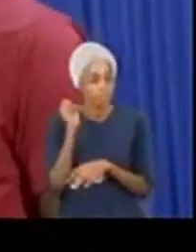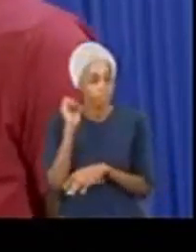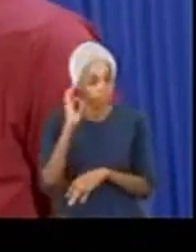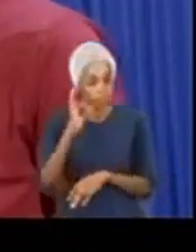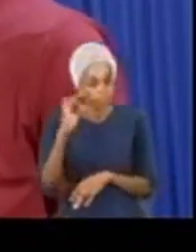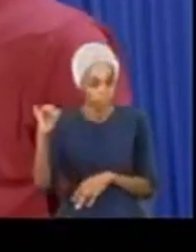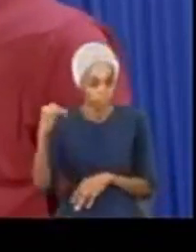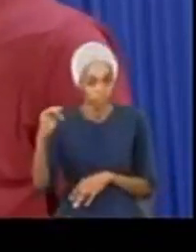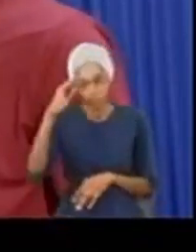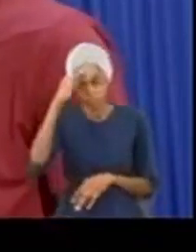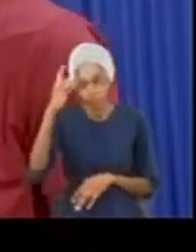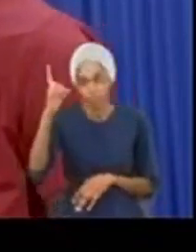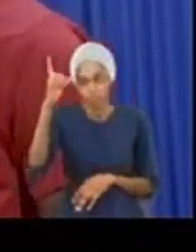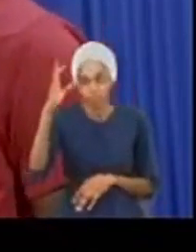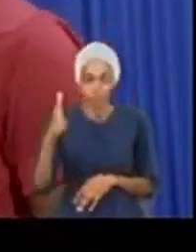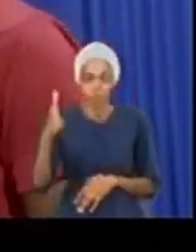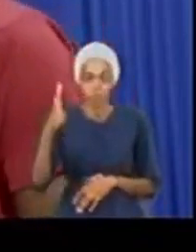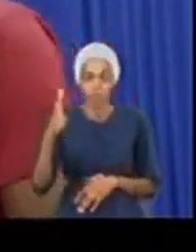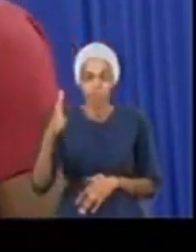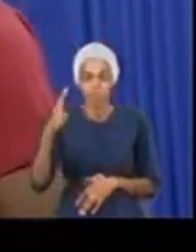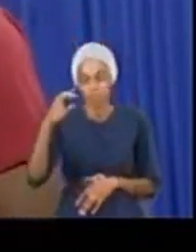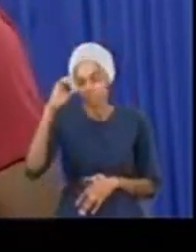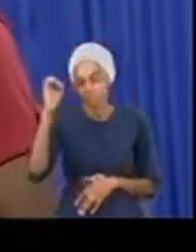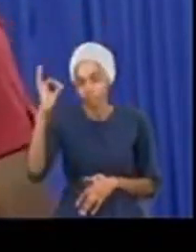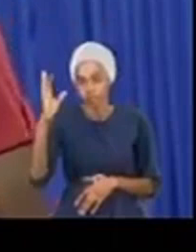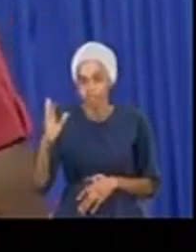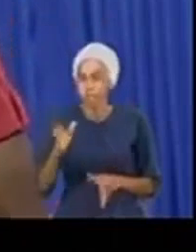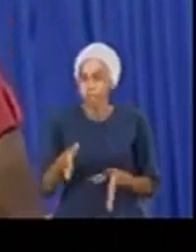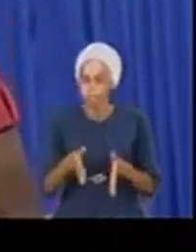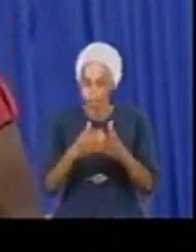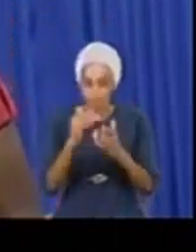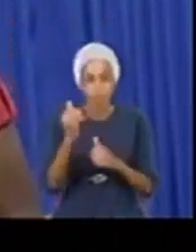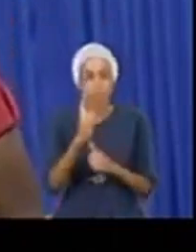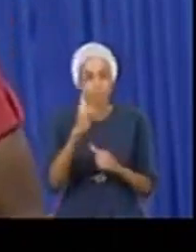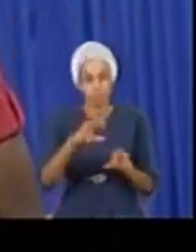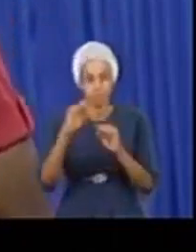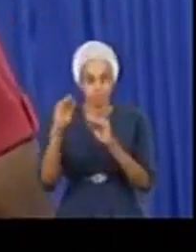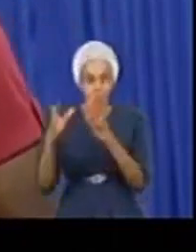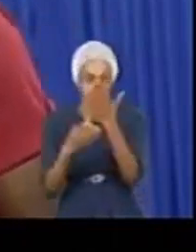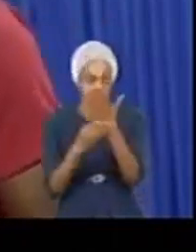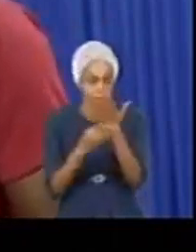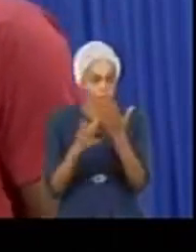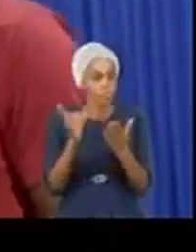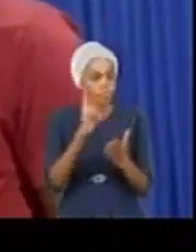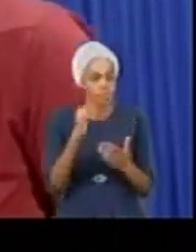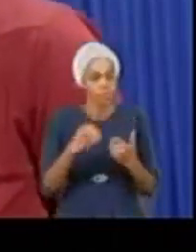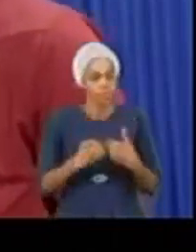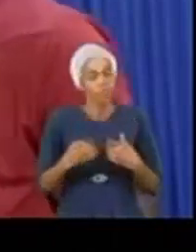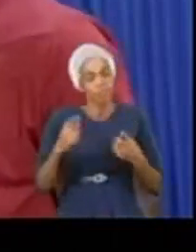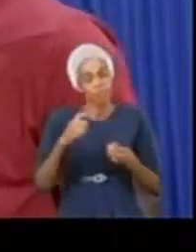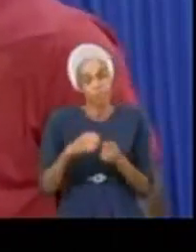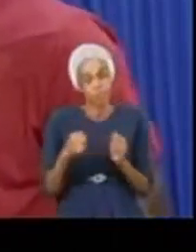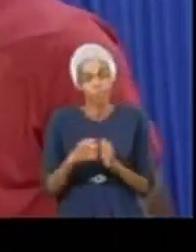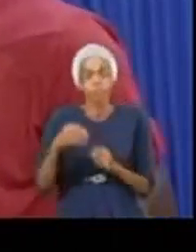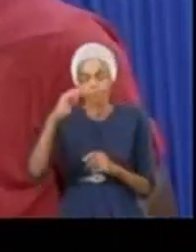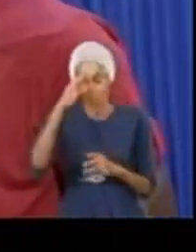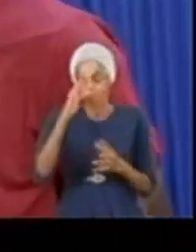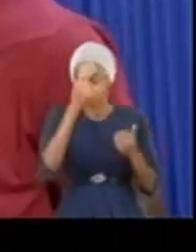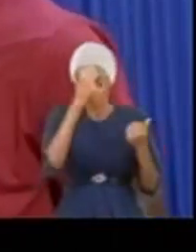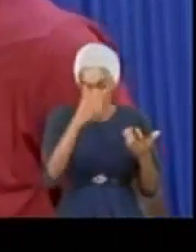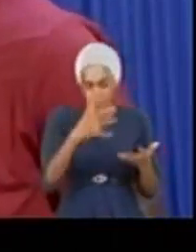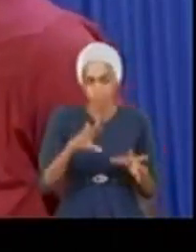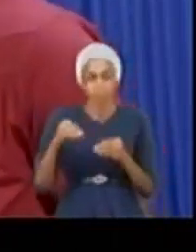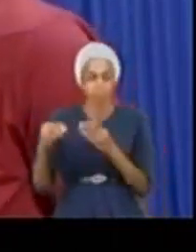stomach. And after the final amen, I discovered a heat in my stomach. And immediately I received